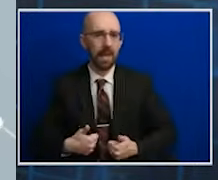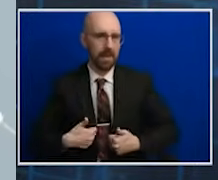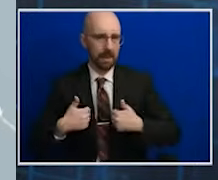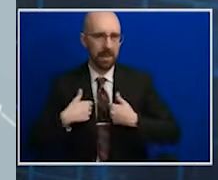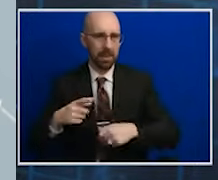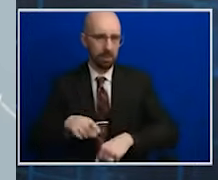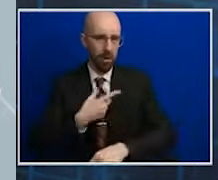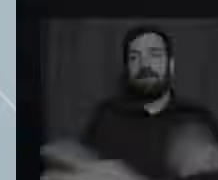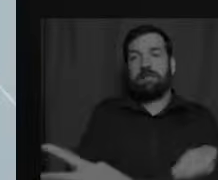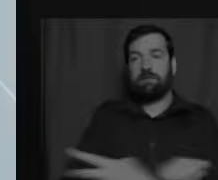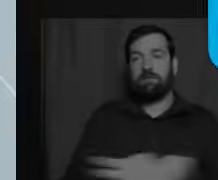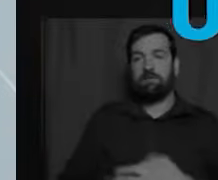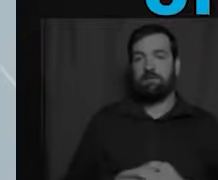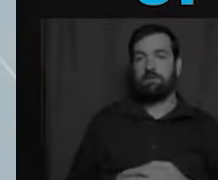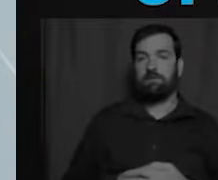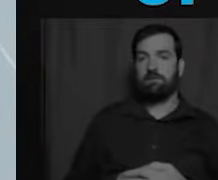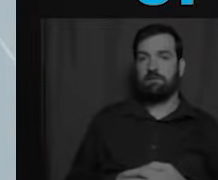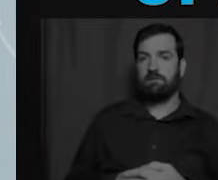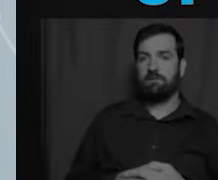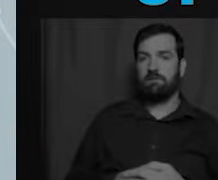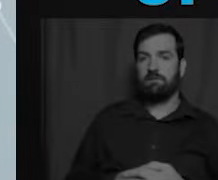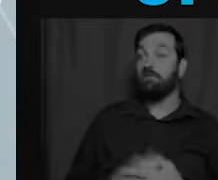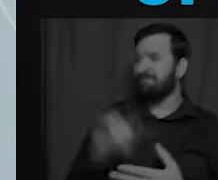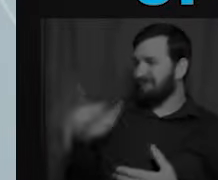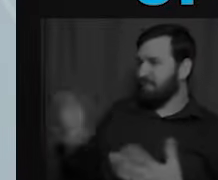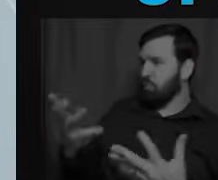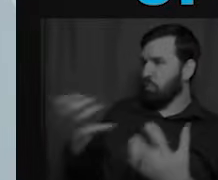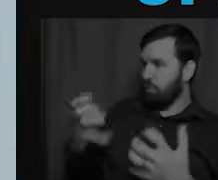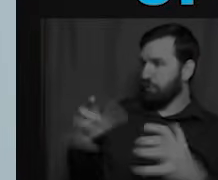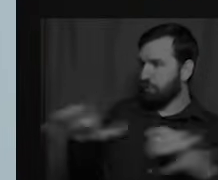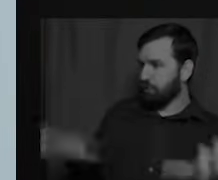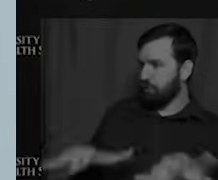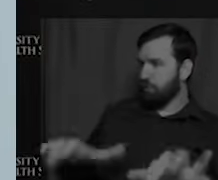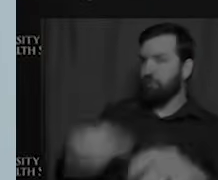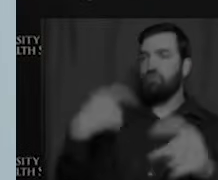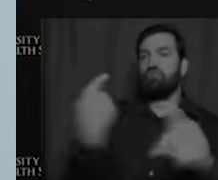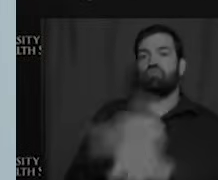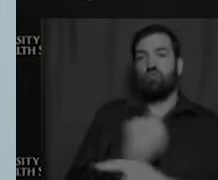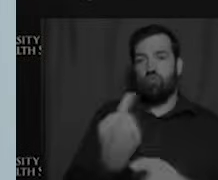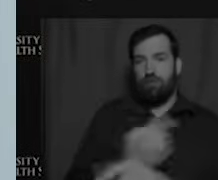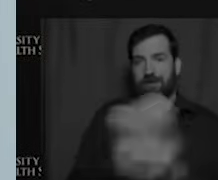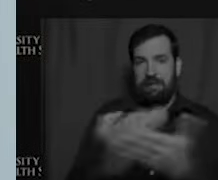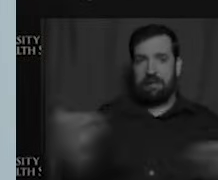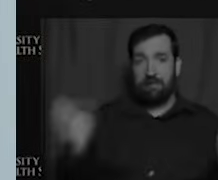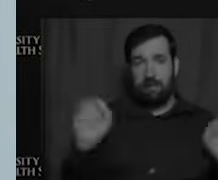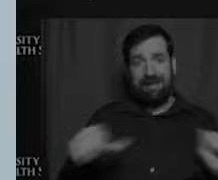prosper. We'll see you all next week. Subscribe to our morning medical update and Open